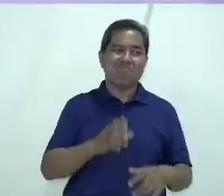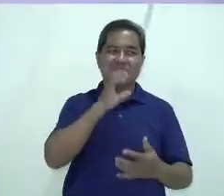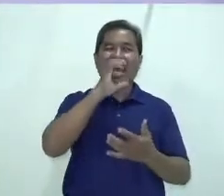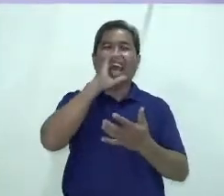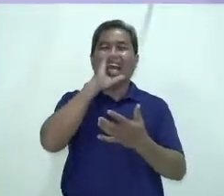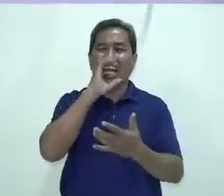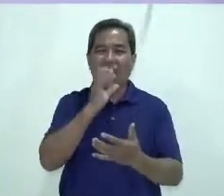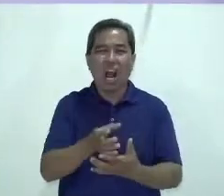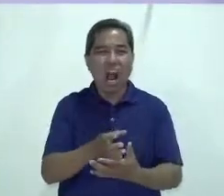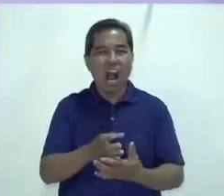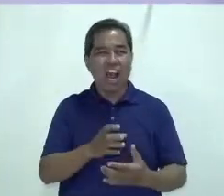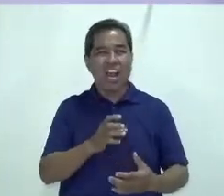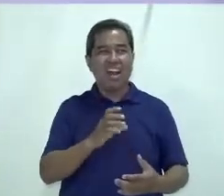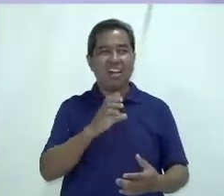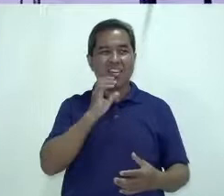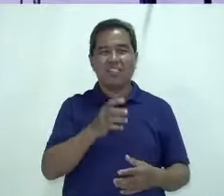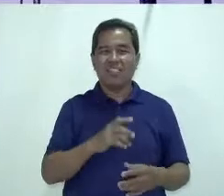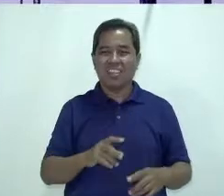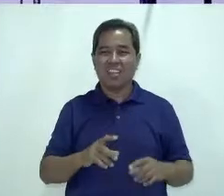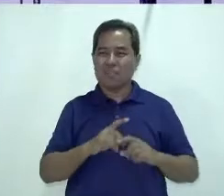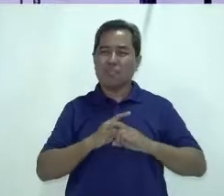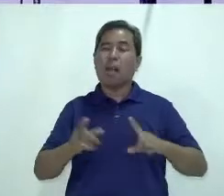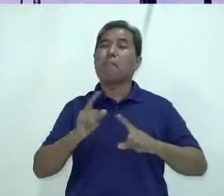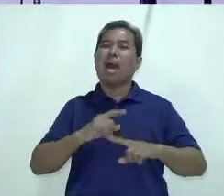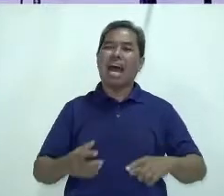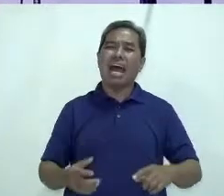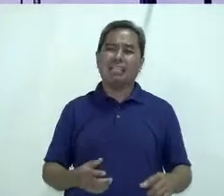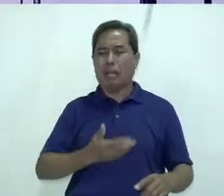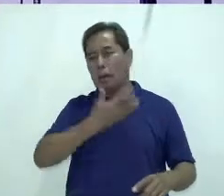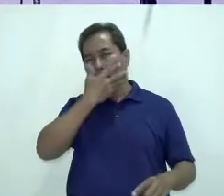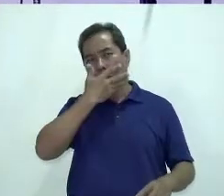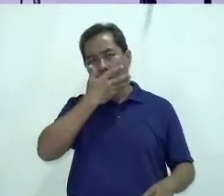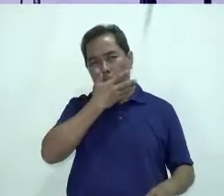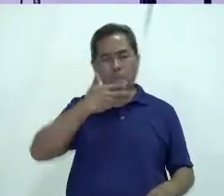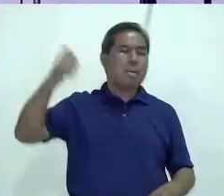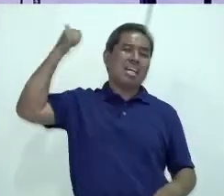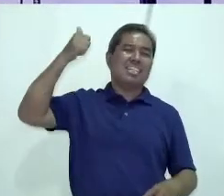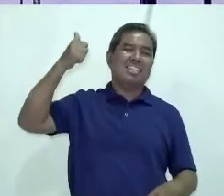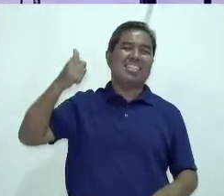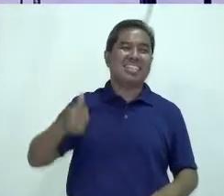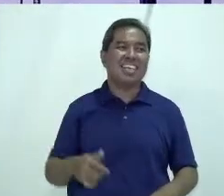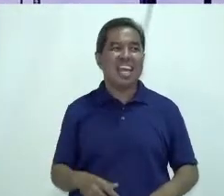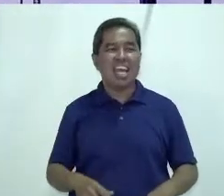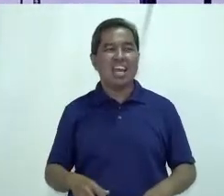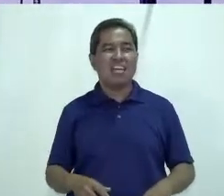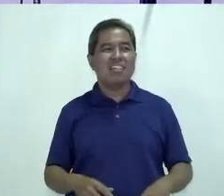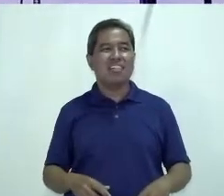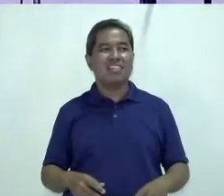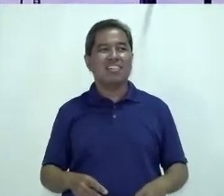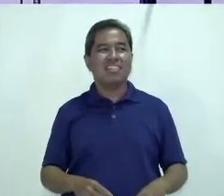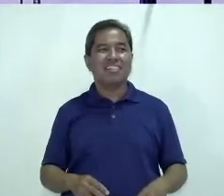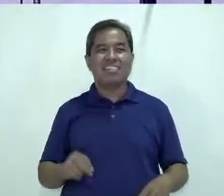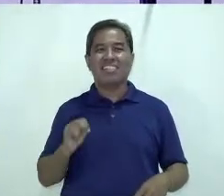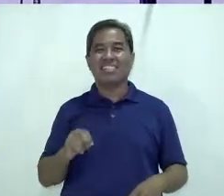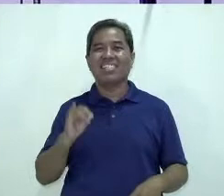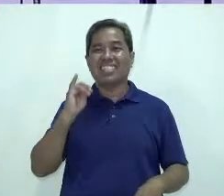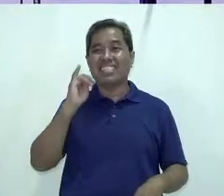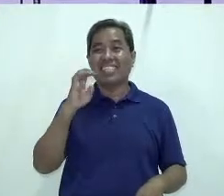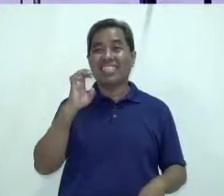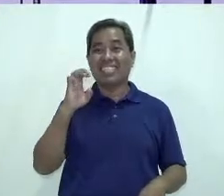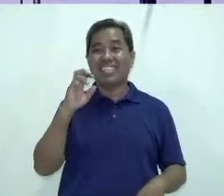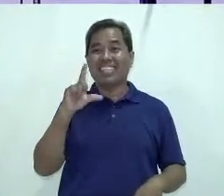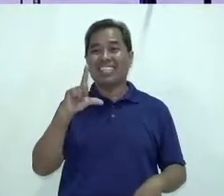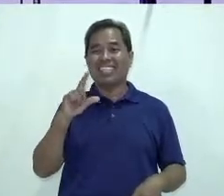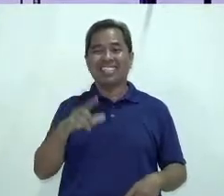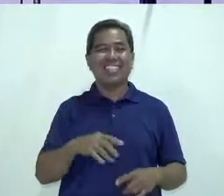that because it helps him get through the day when he starts it off in praise. And Neil, who's in the room as well, Neil. So